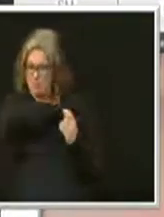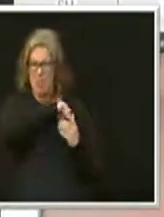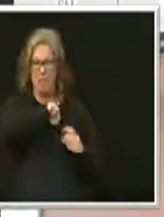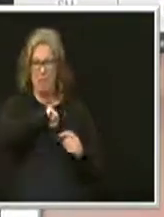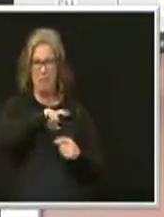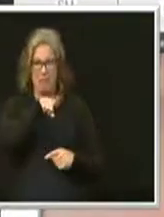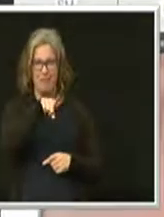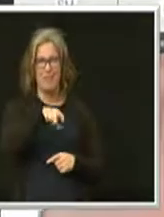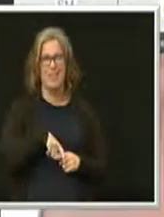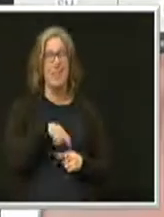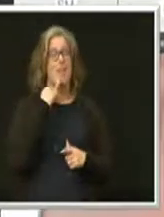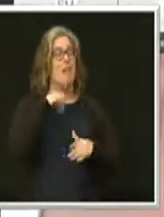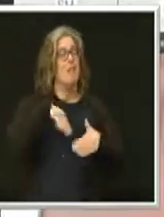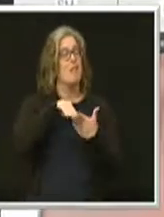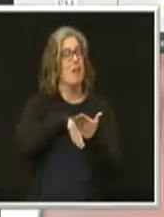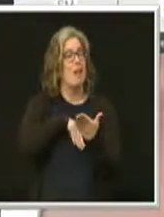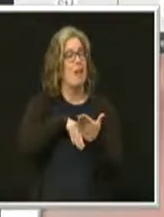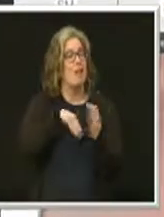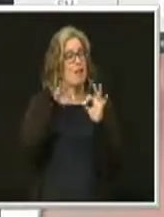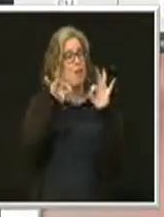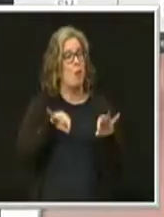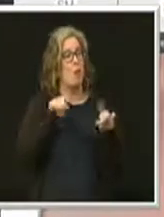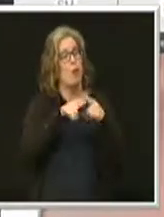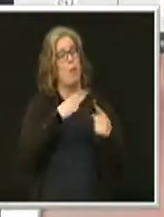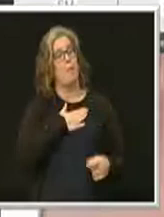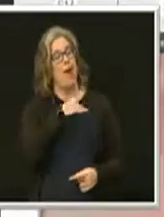And if you haven't filled out your census form yet, go to